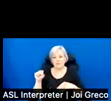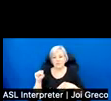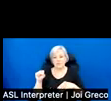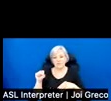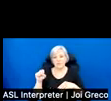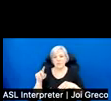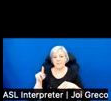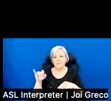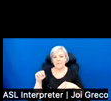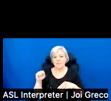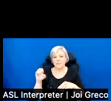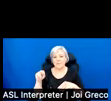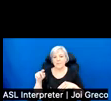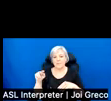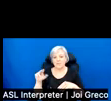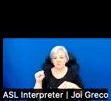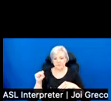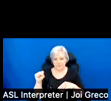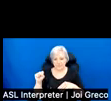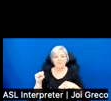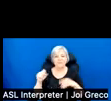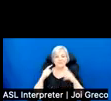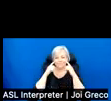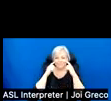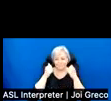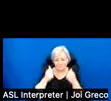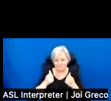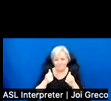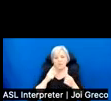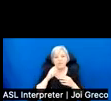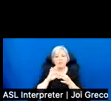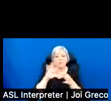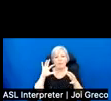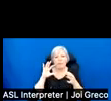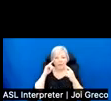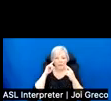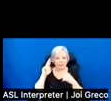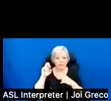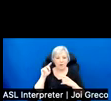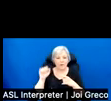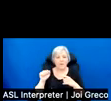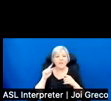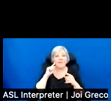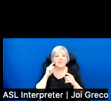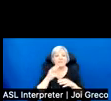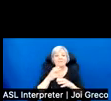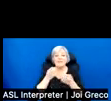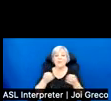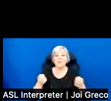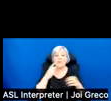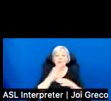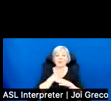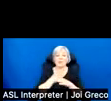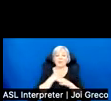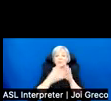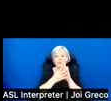retinitis pigmentosis, And so the idea about this is, the device is used to replicate some function of the eye.